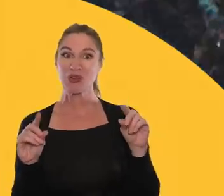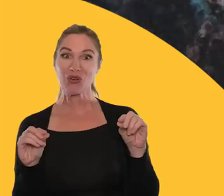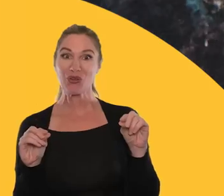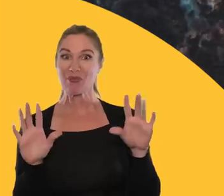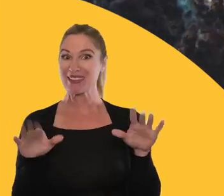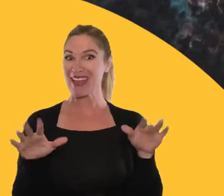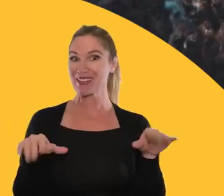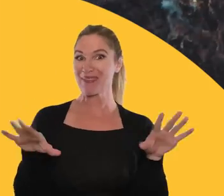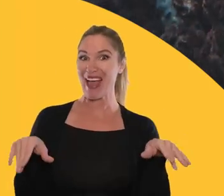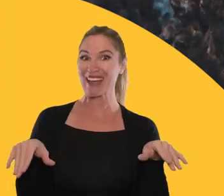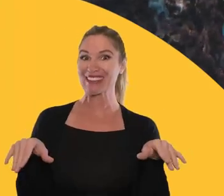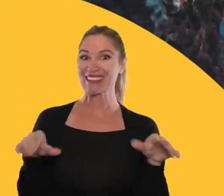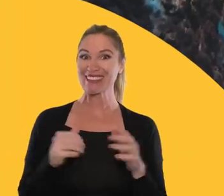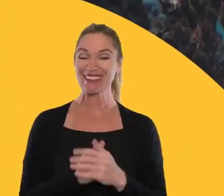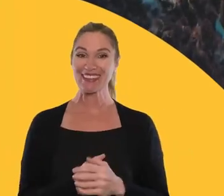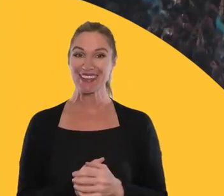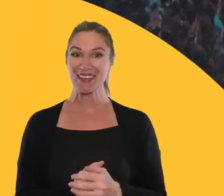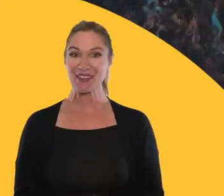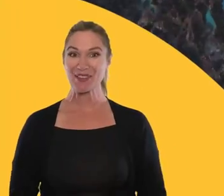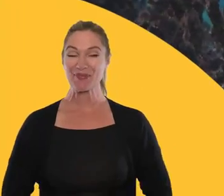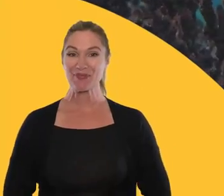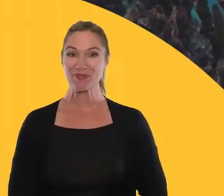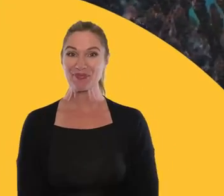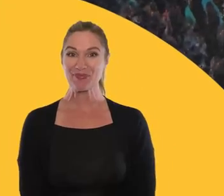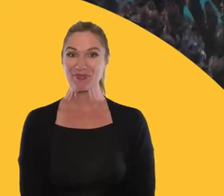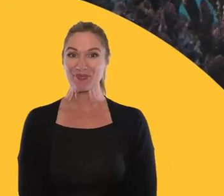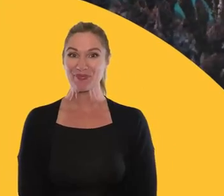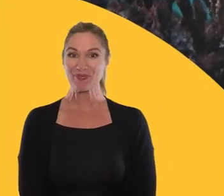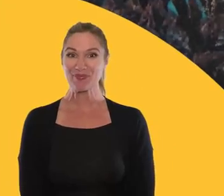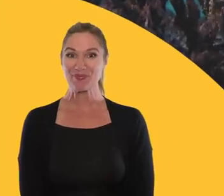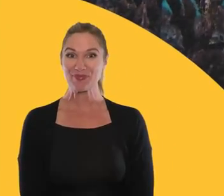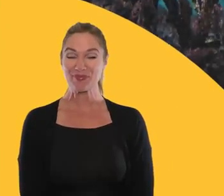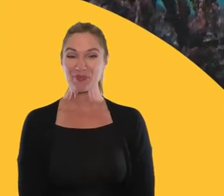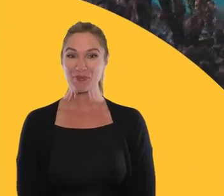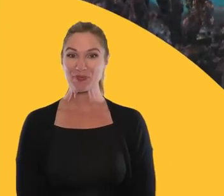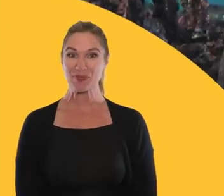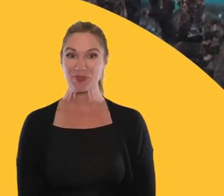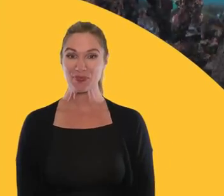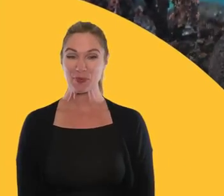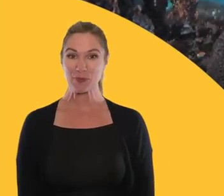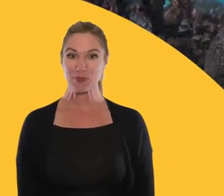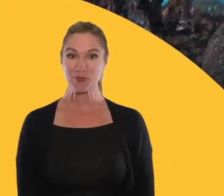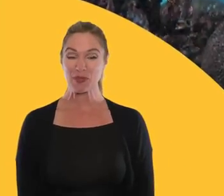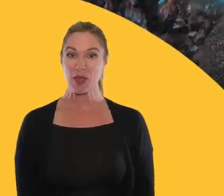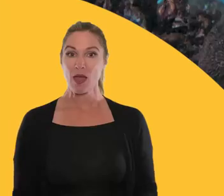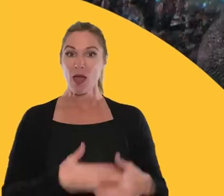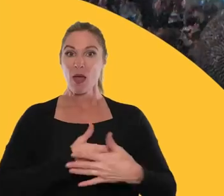splash, dit dit dit dit dit. Splish and splash.